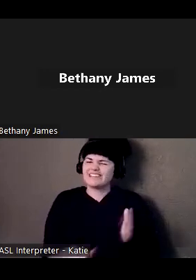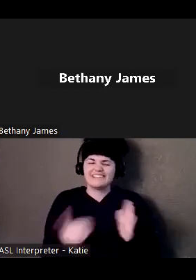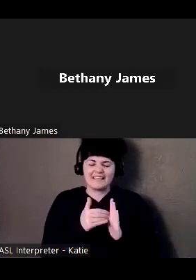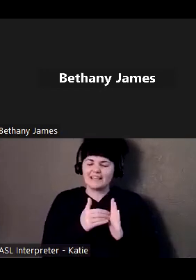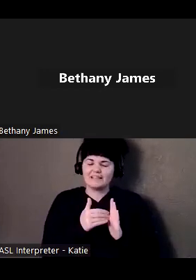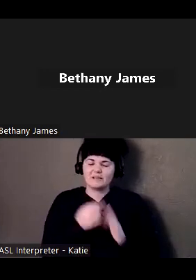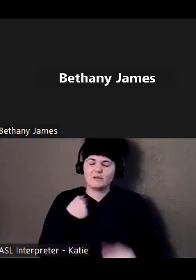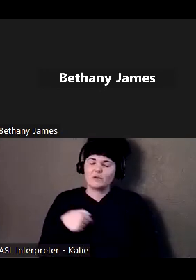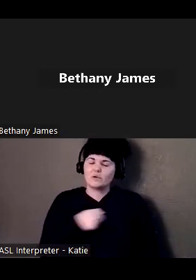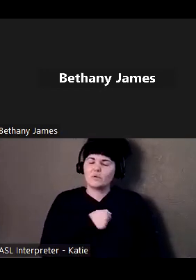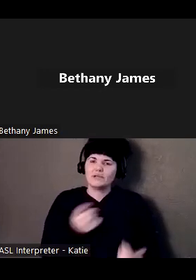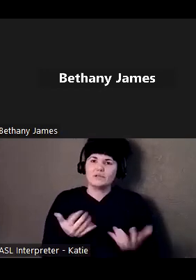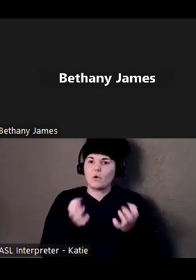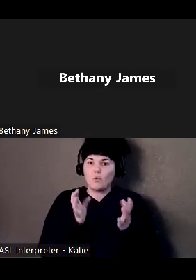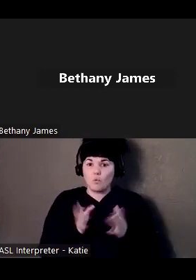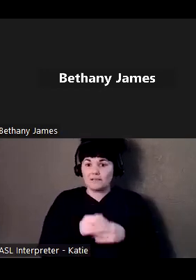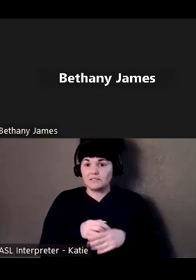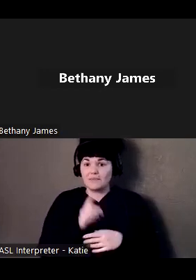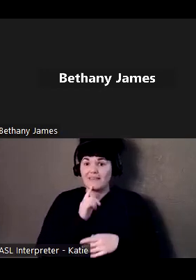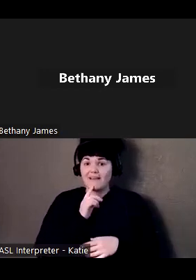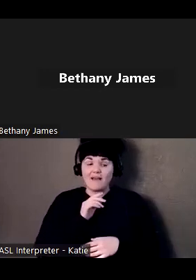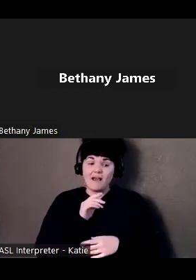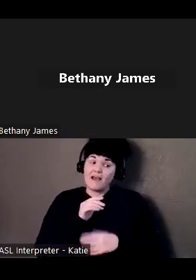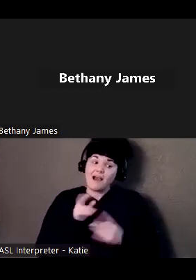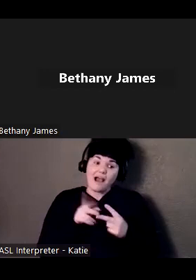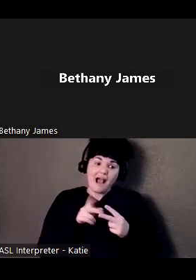go either extreme with either or.